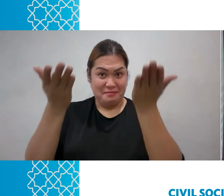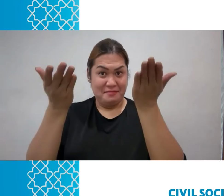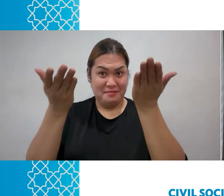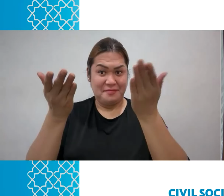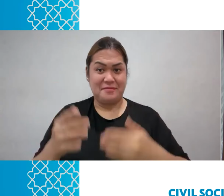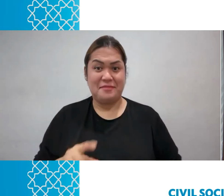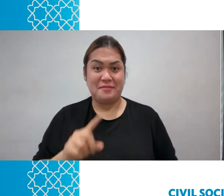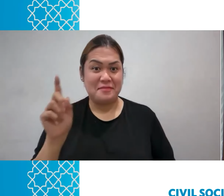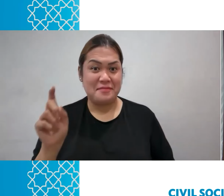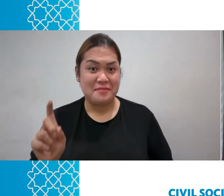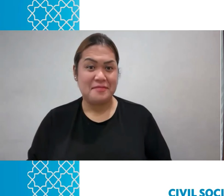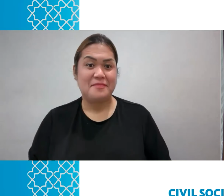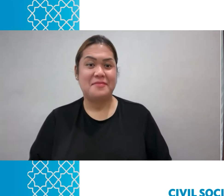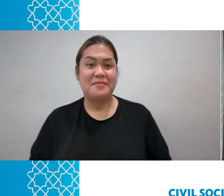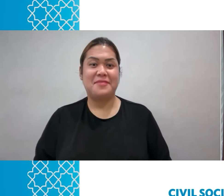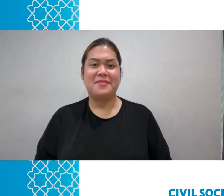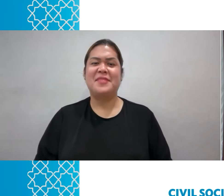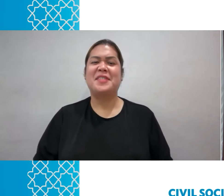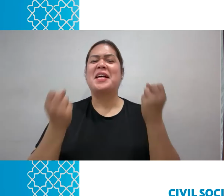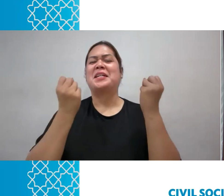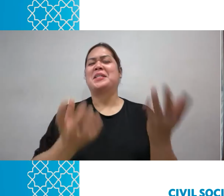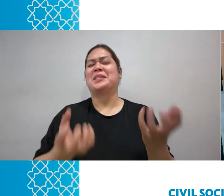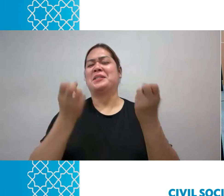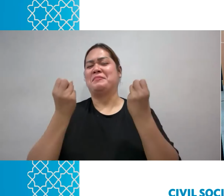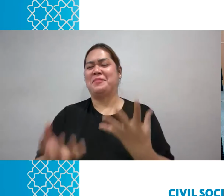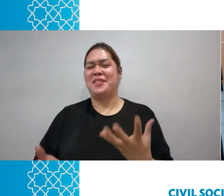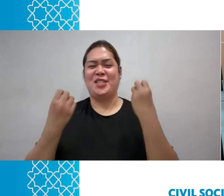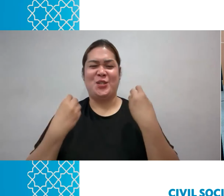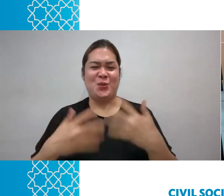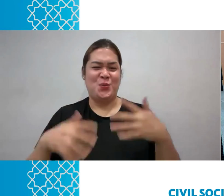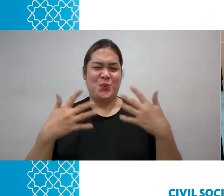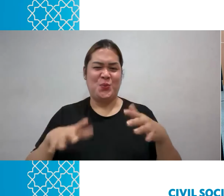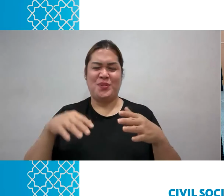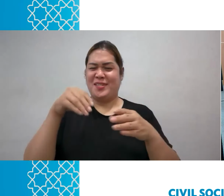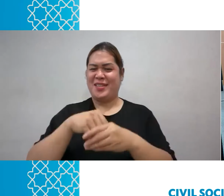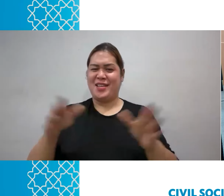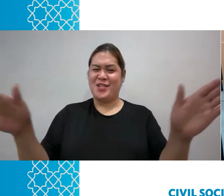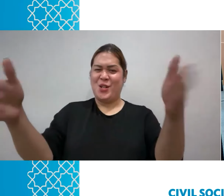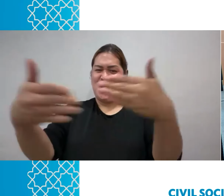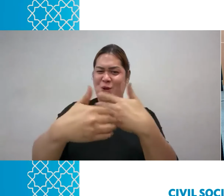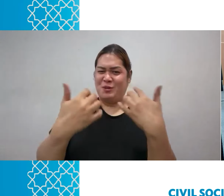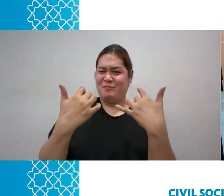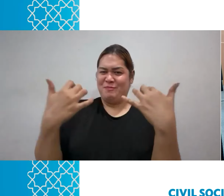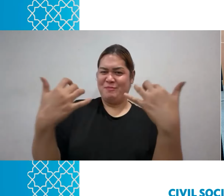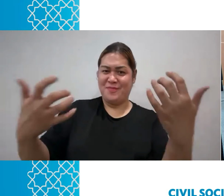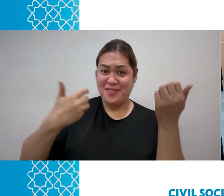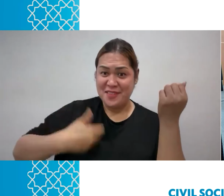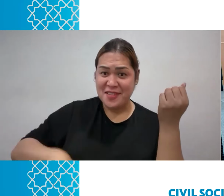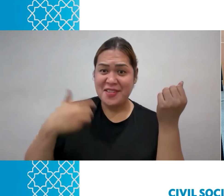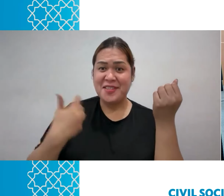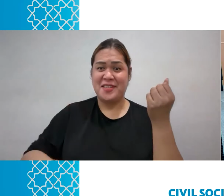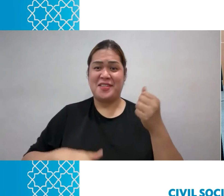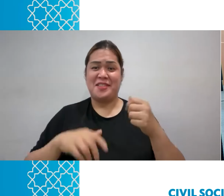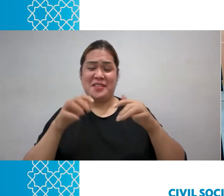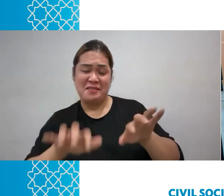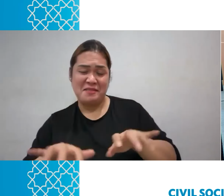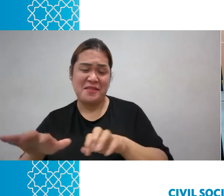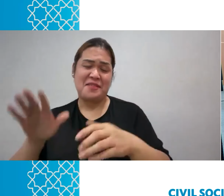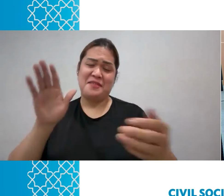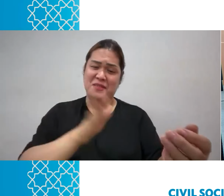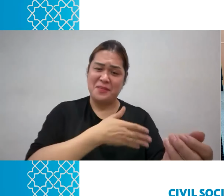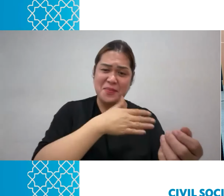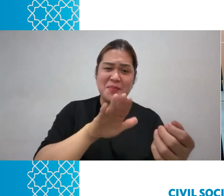Oh, we have a lot of musicians in the room. Okay, maybe some guitar, piano, singing. Thank you so much. If